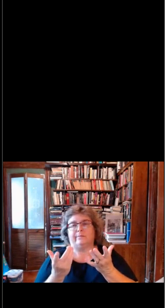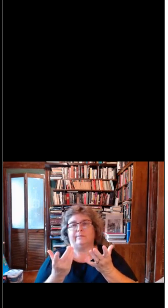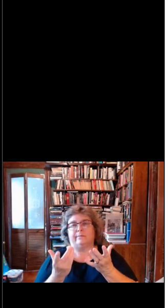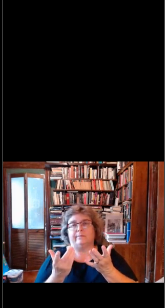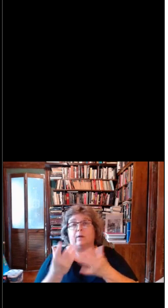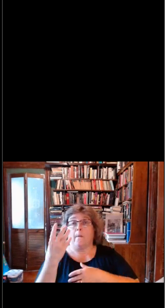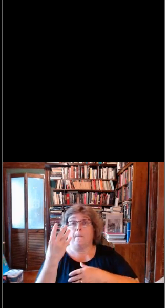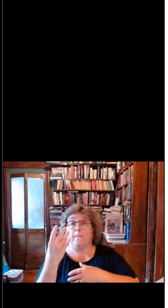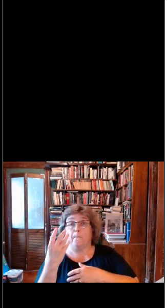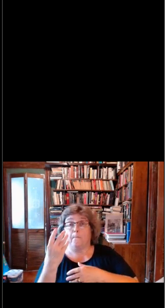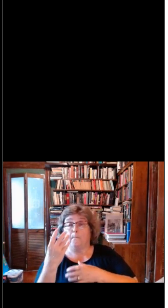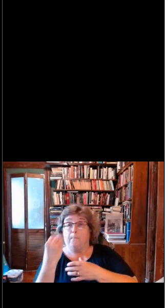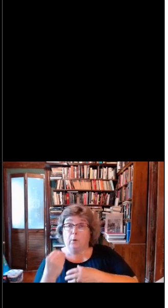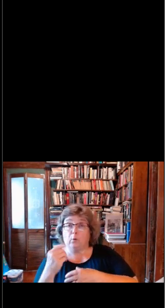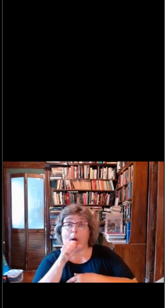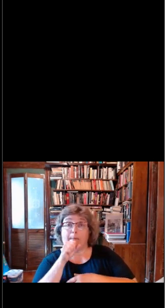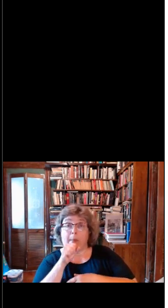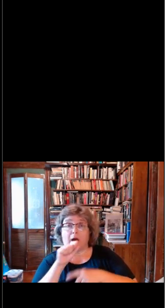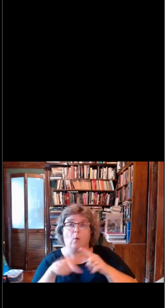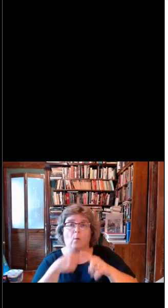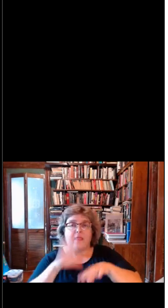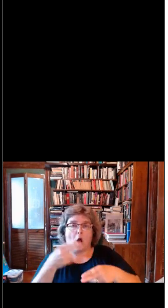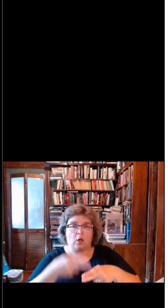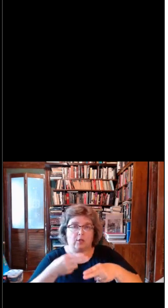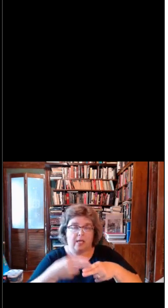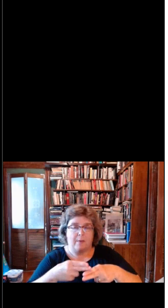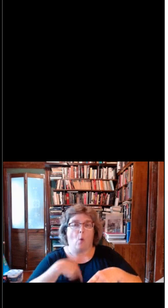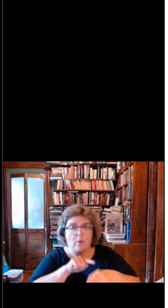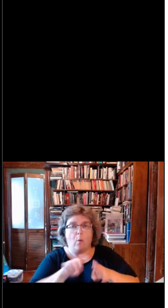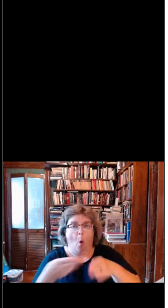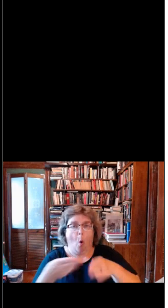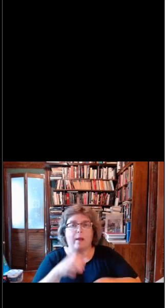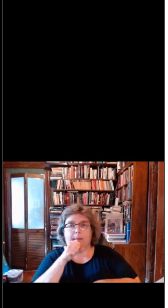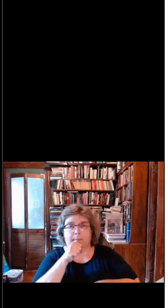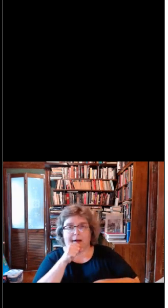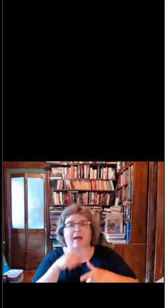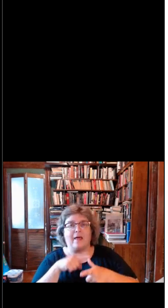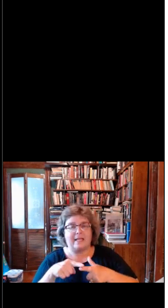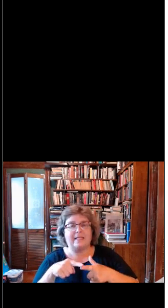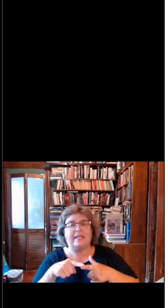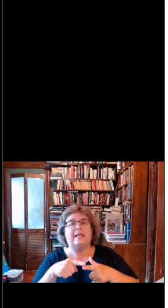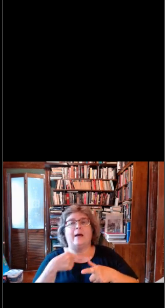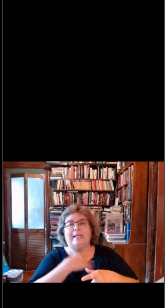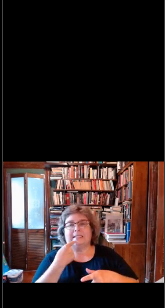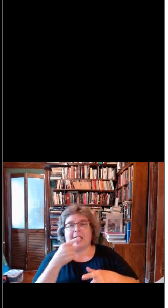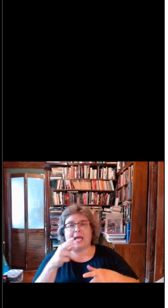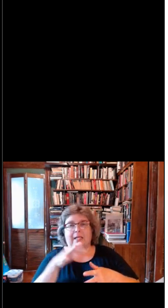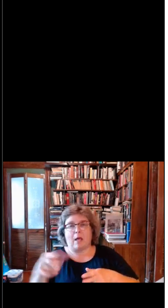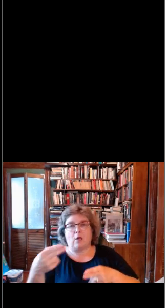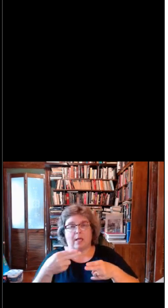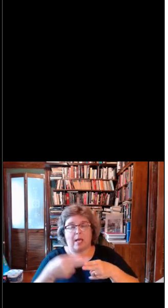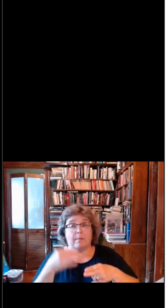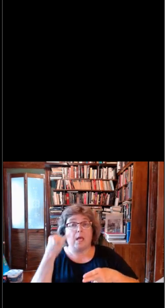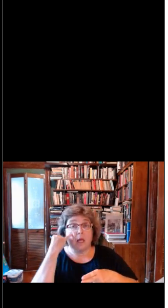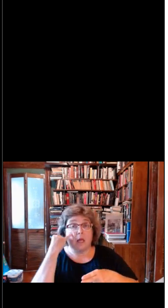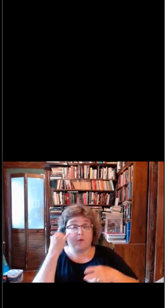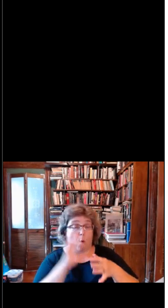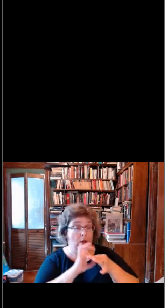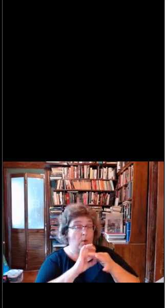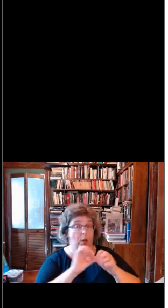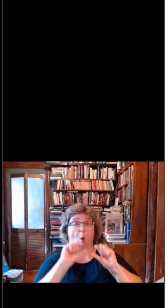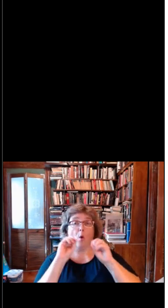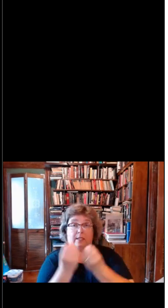mic. When your name is called, we will unmute your mic. At that time, please say and spell your name for us. And if you are affiliated with an